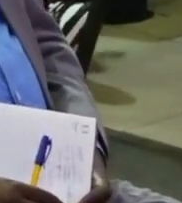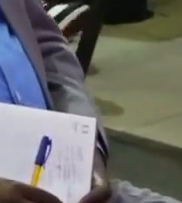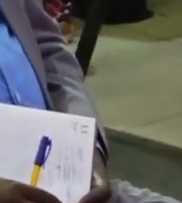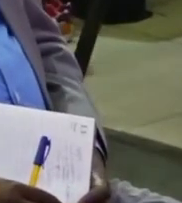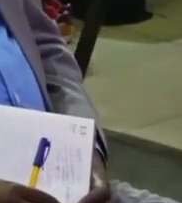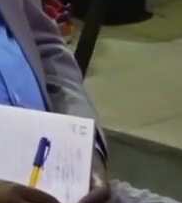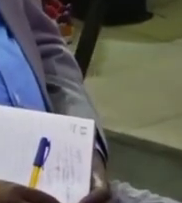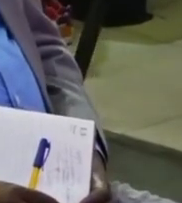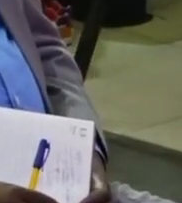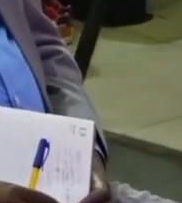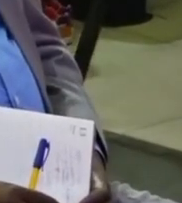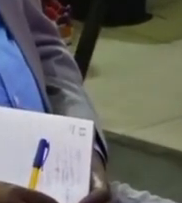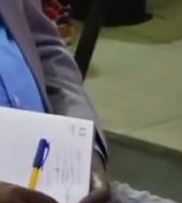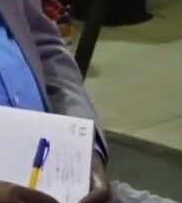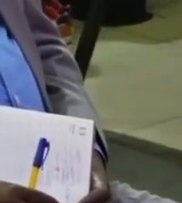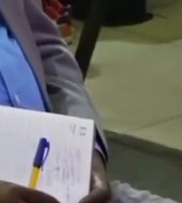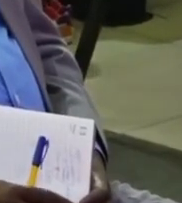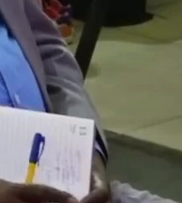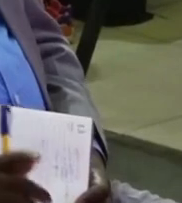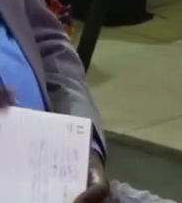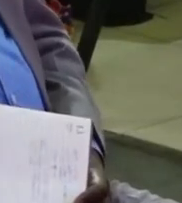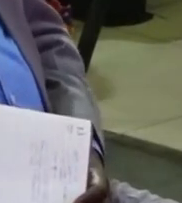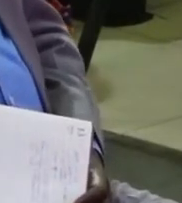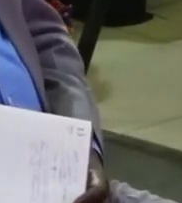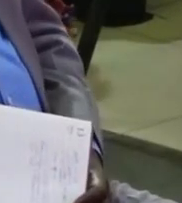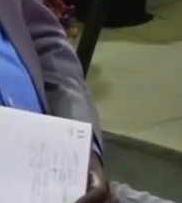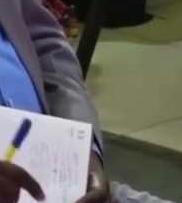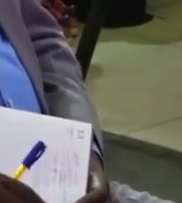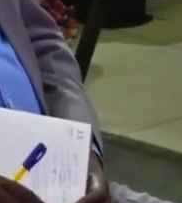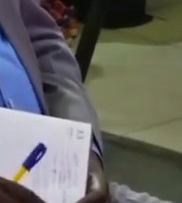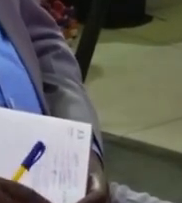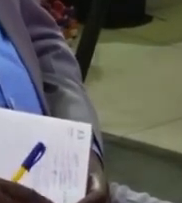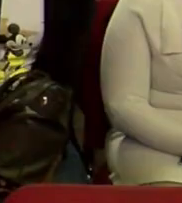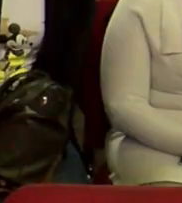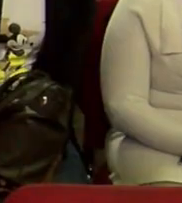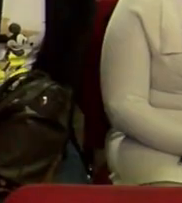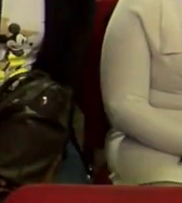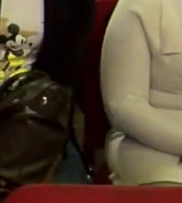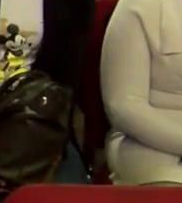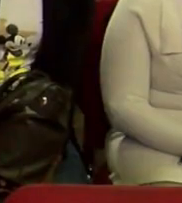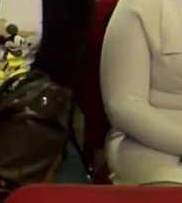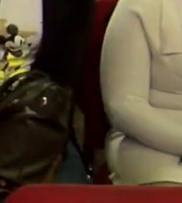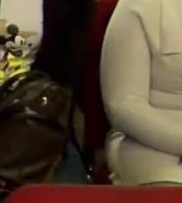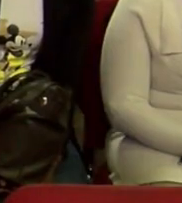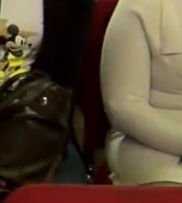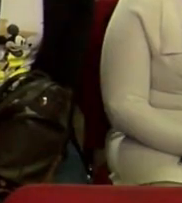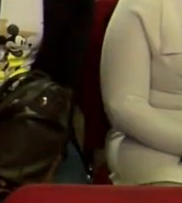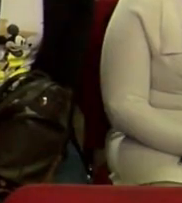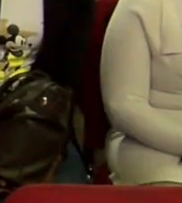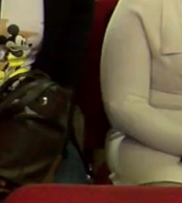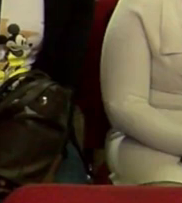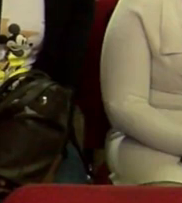And tell them, your voice must be born again. Say the